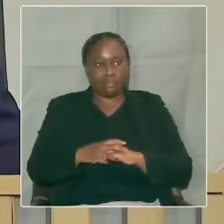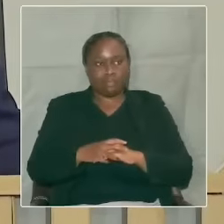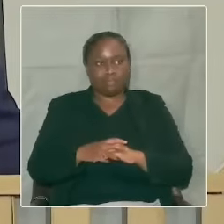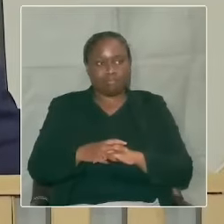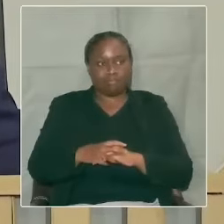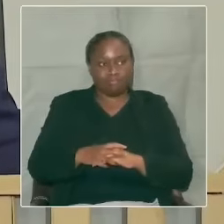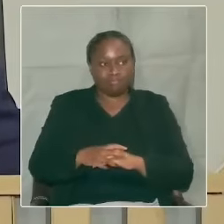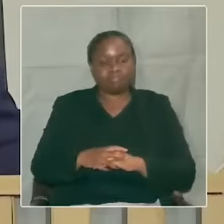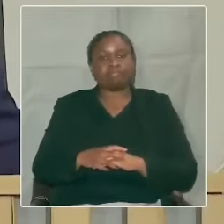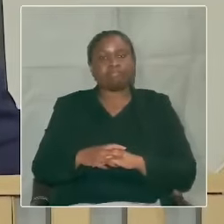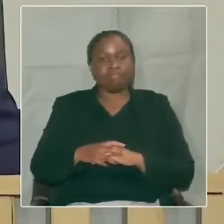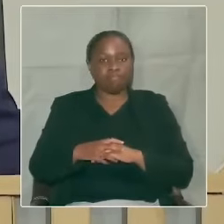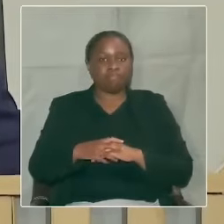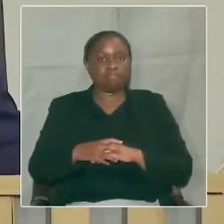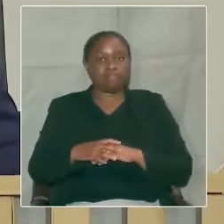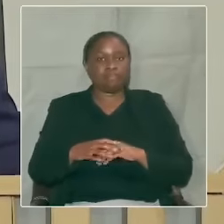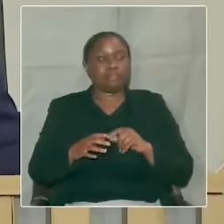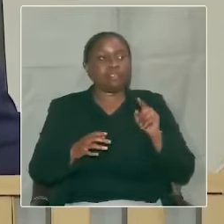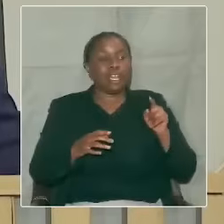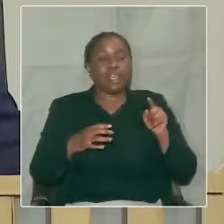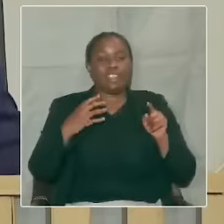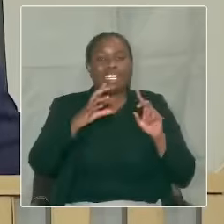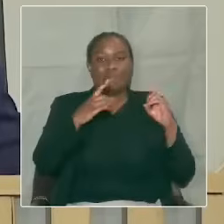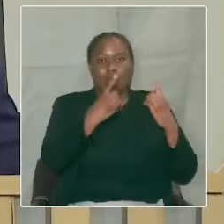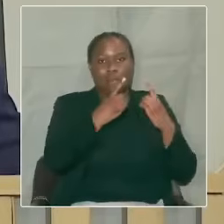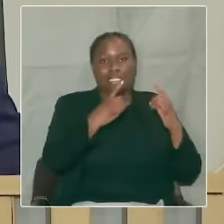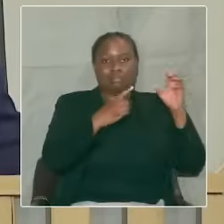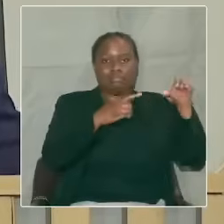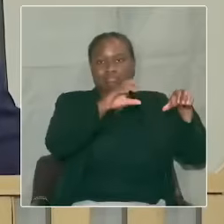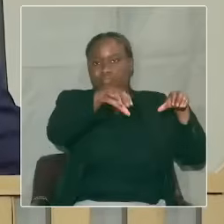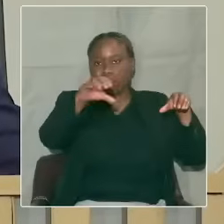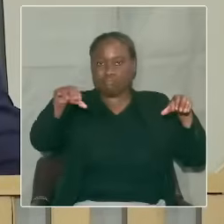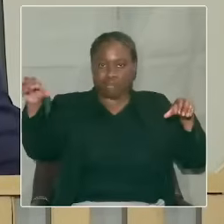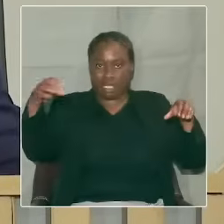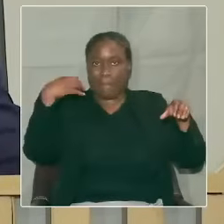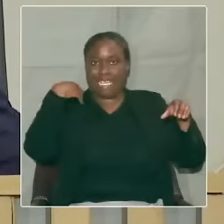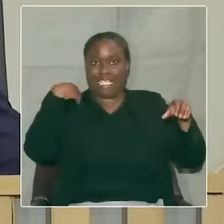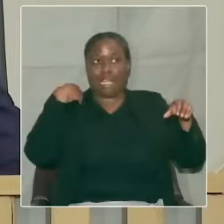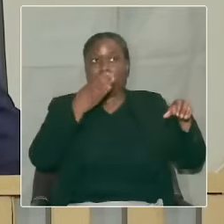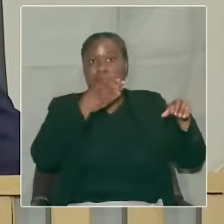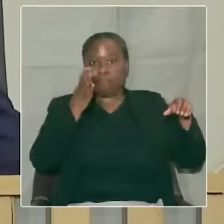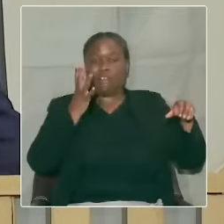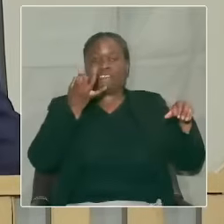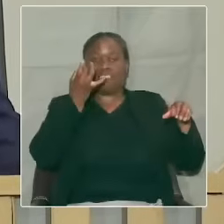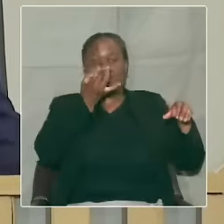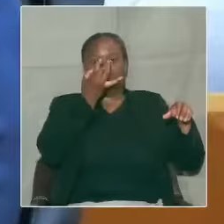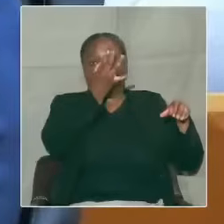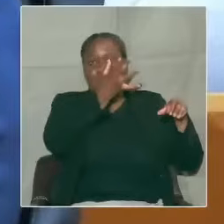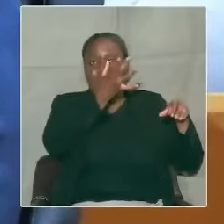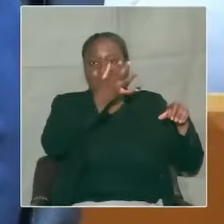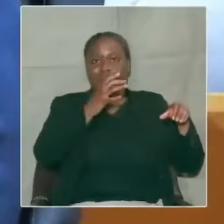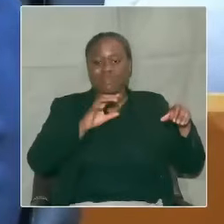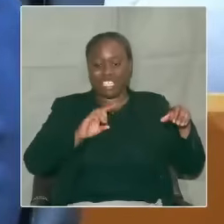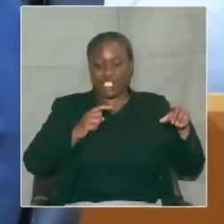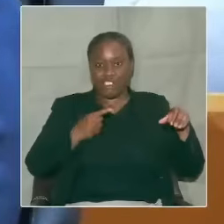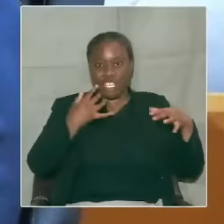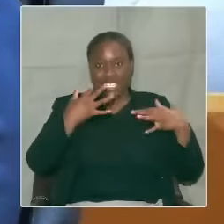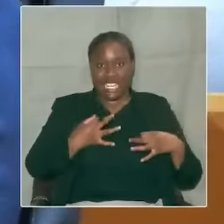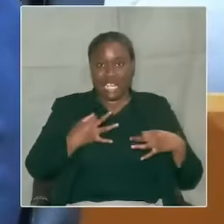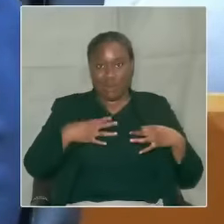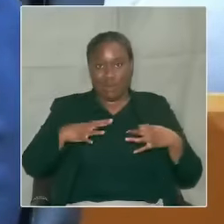informed that ministers of the respective departments were informed of the decision of the directors general